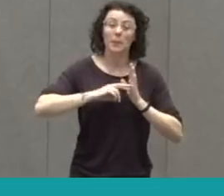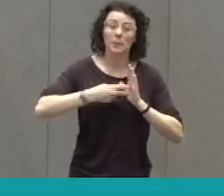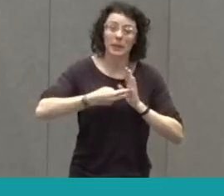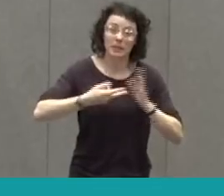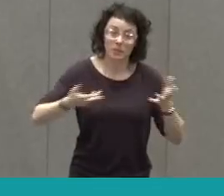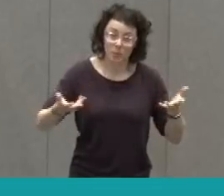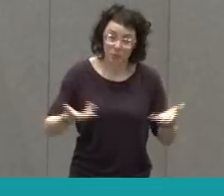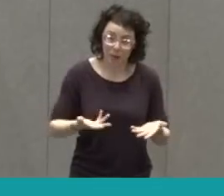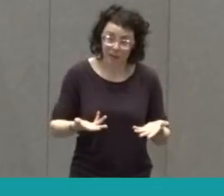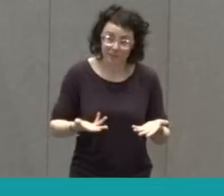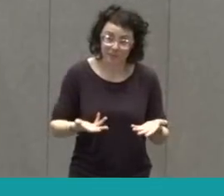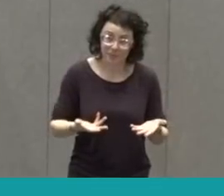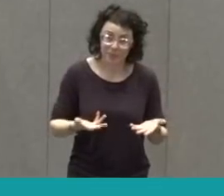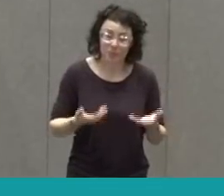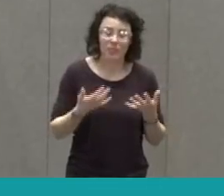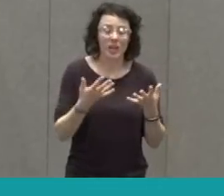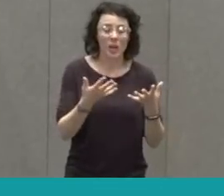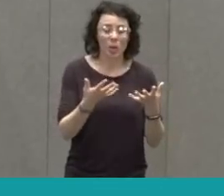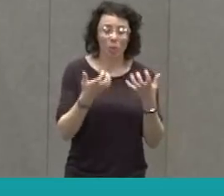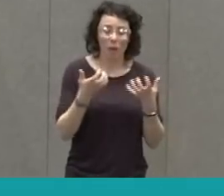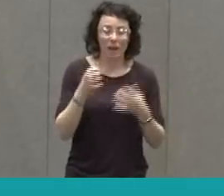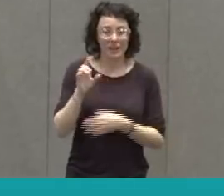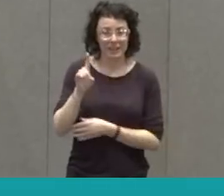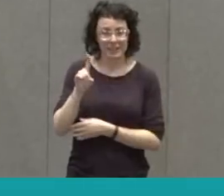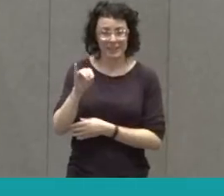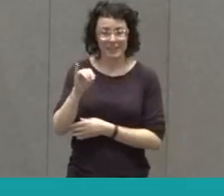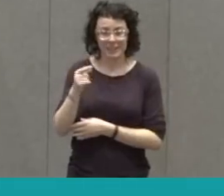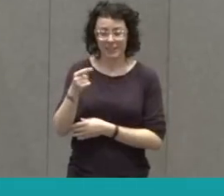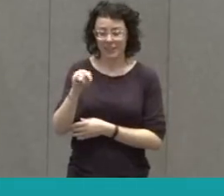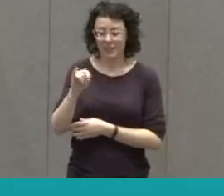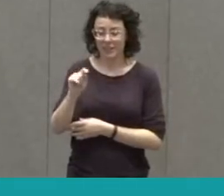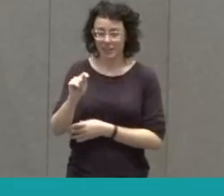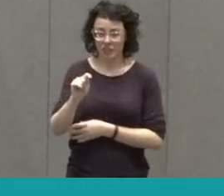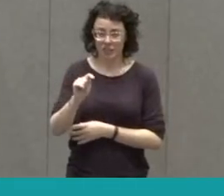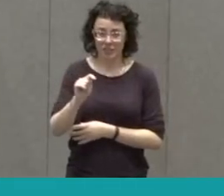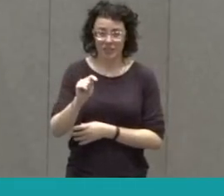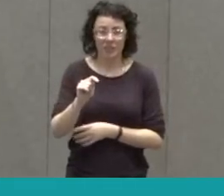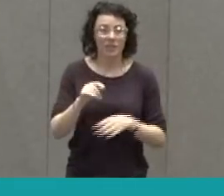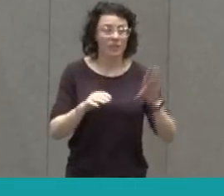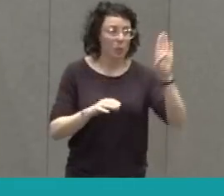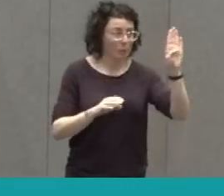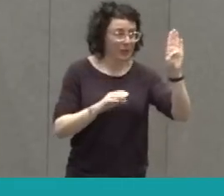the same digit for both of them. So let's try 2 and 2.